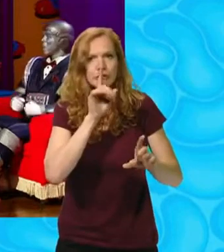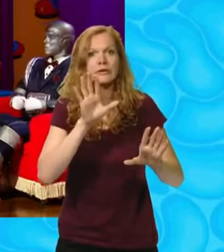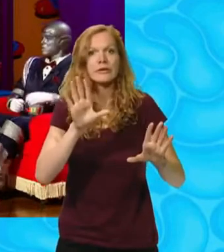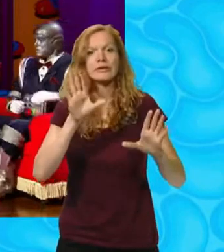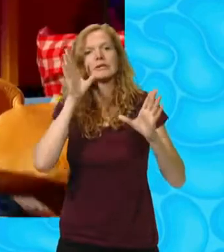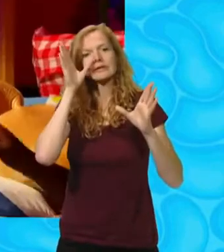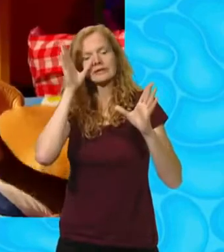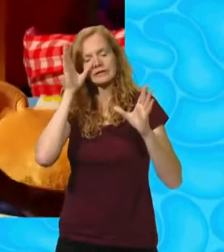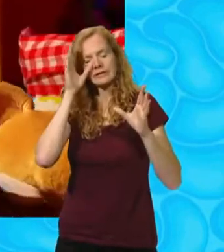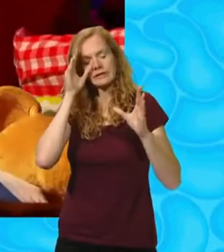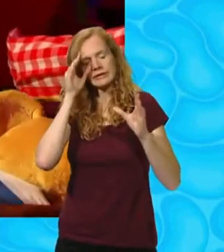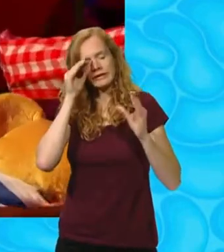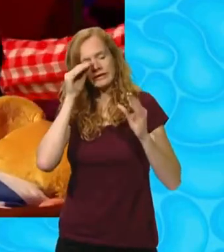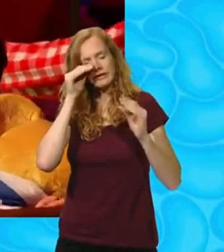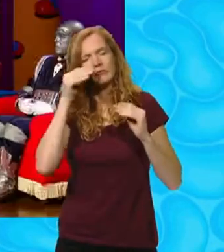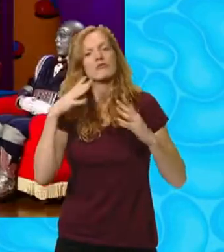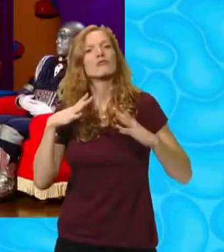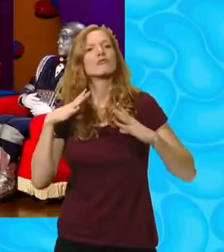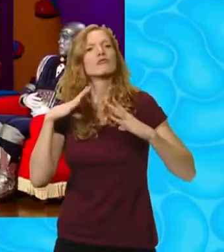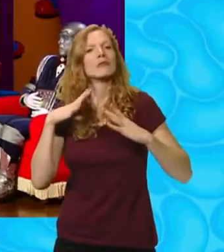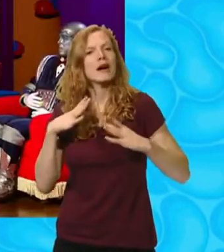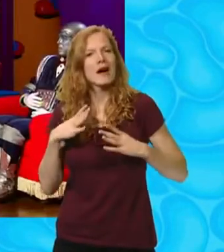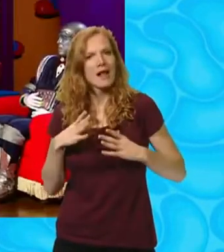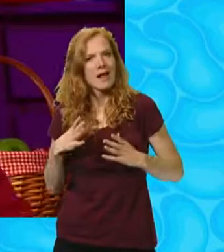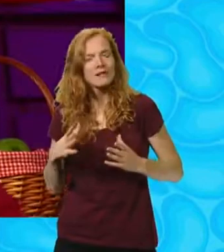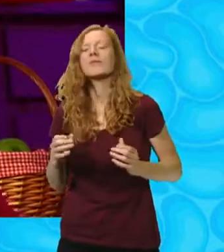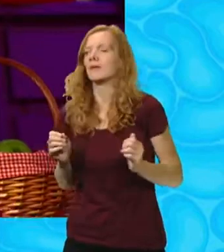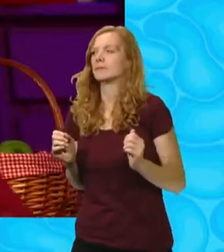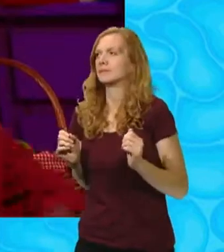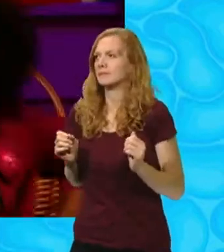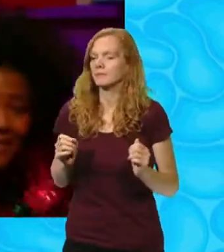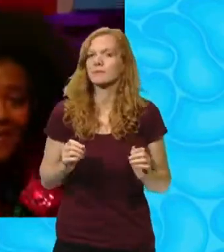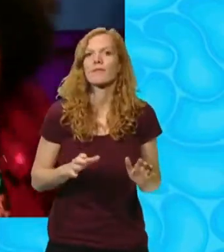our eyes and relax as well. All right. Okay?